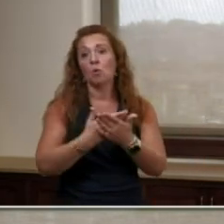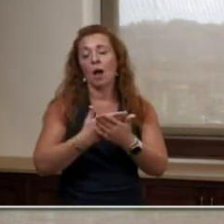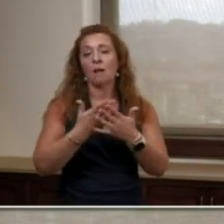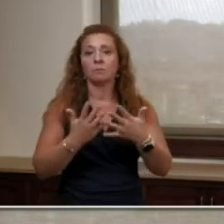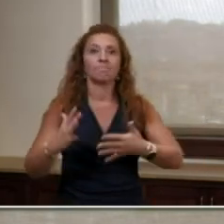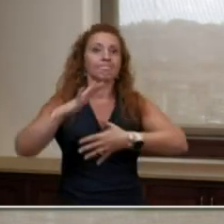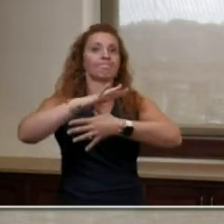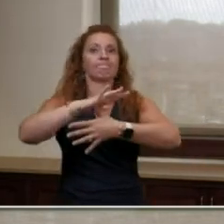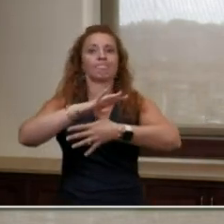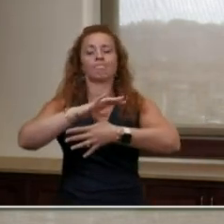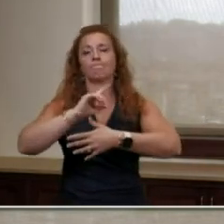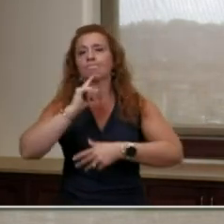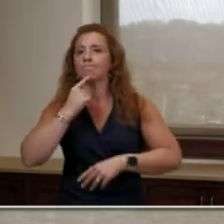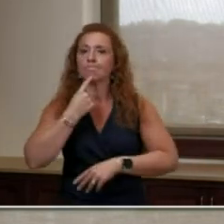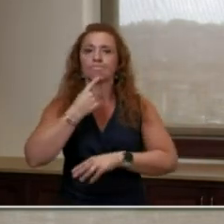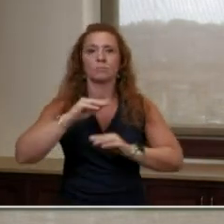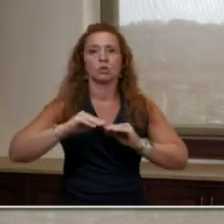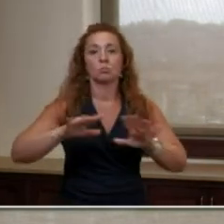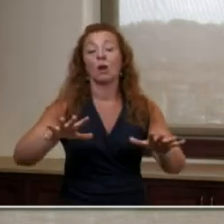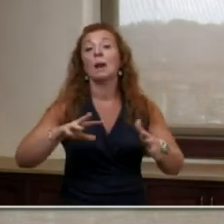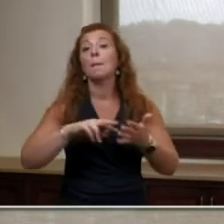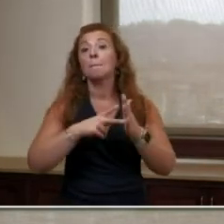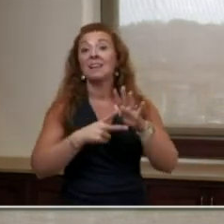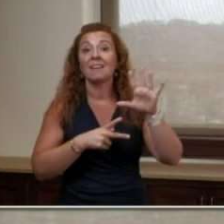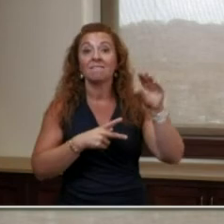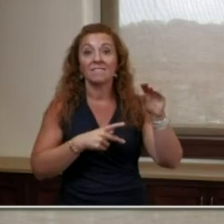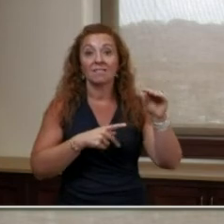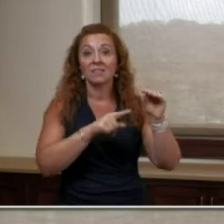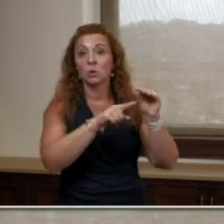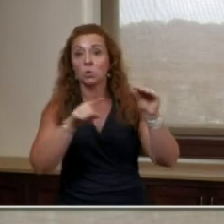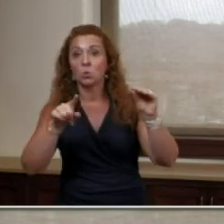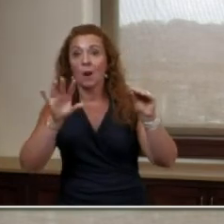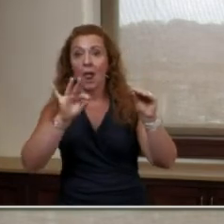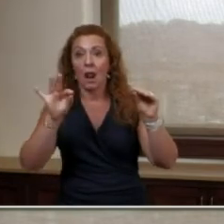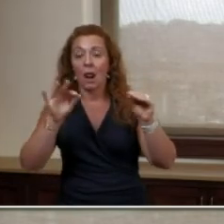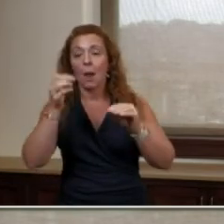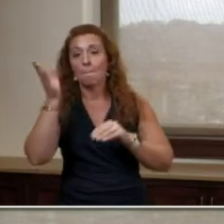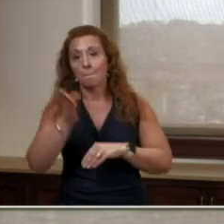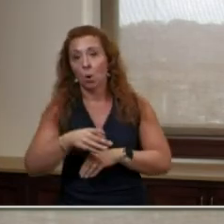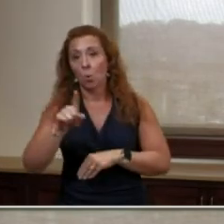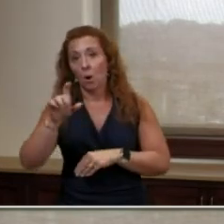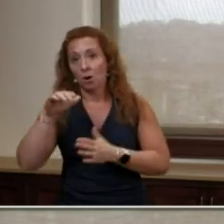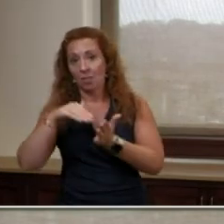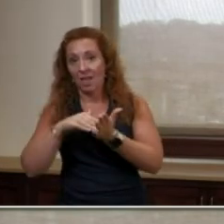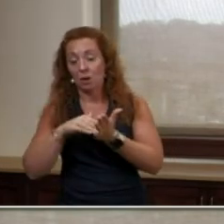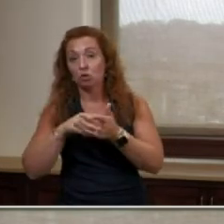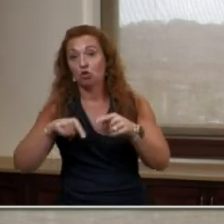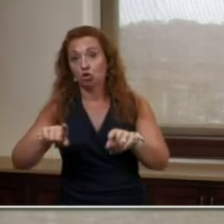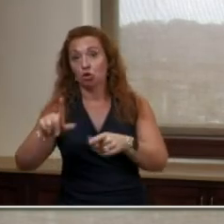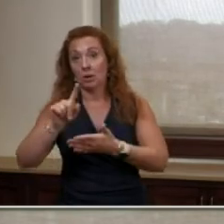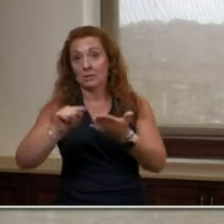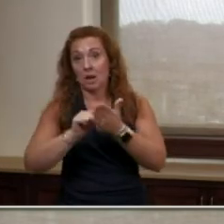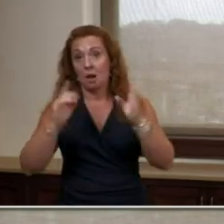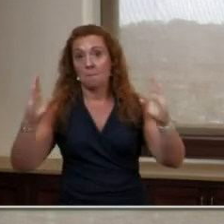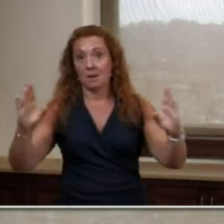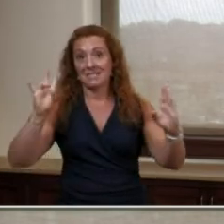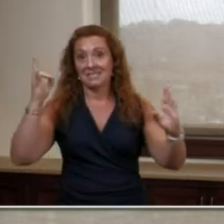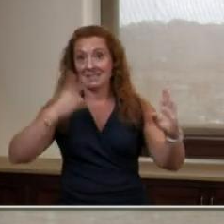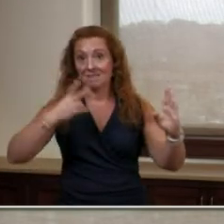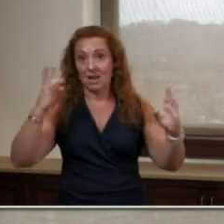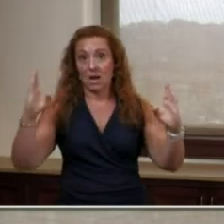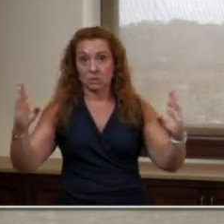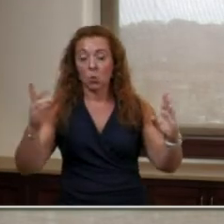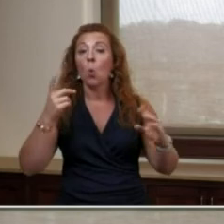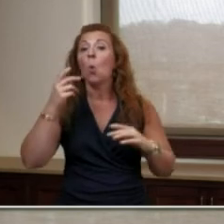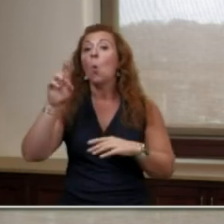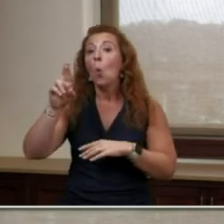spread, that is 50 to 99 cases per 100,000 in a 7-day period, or a